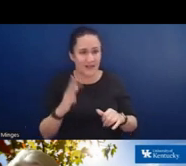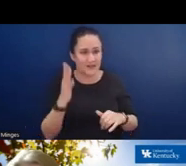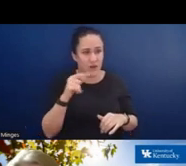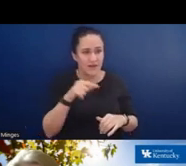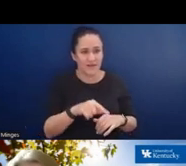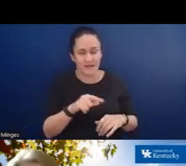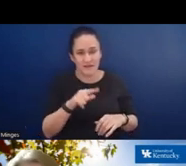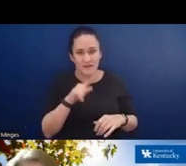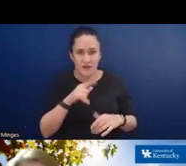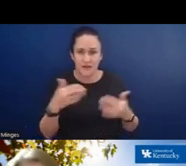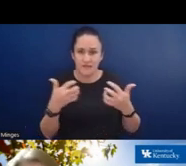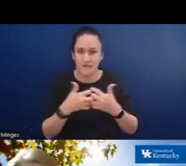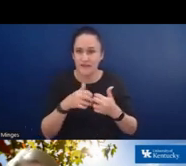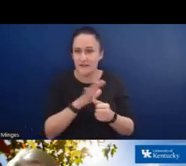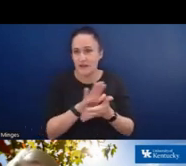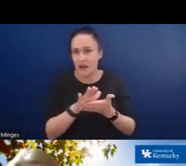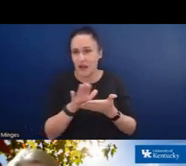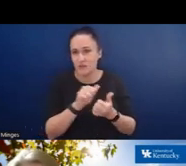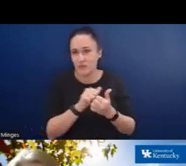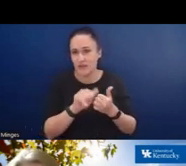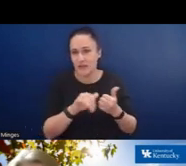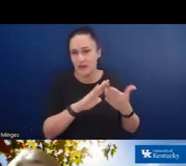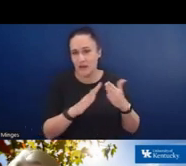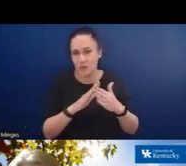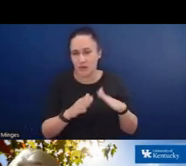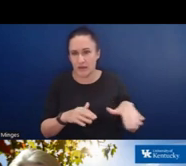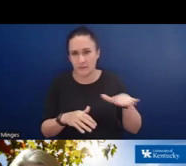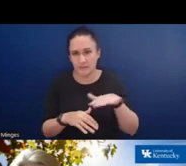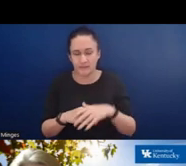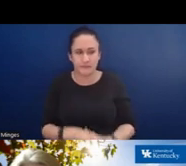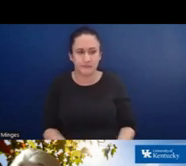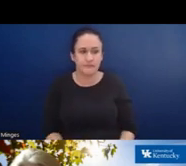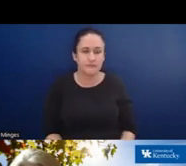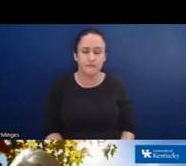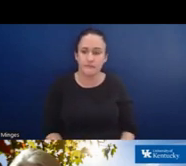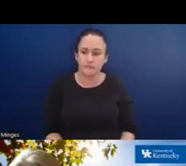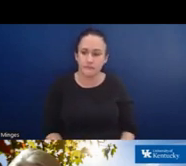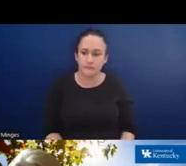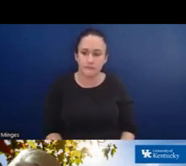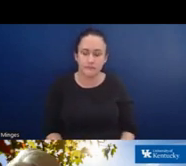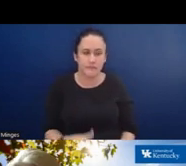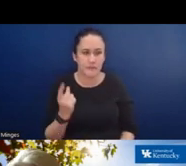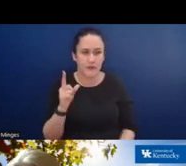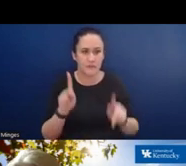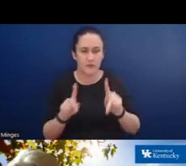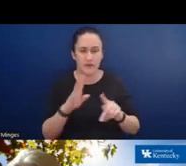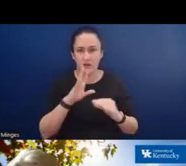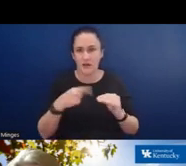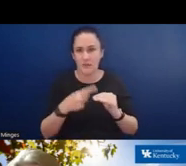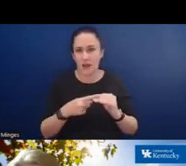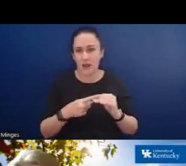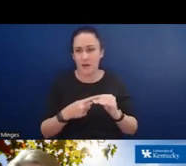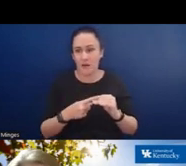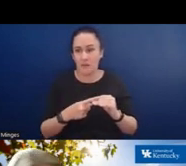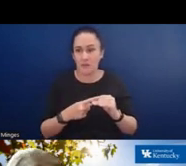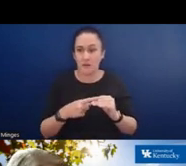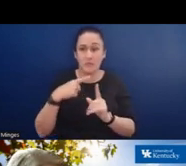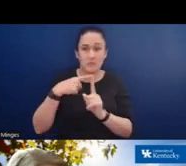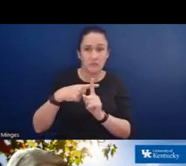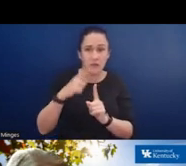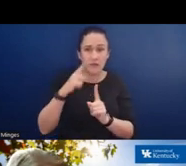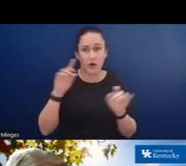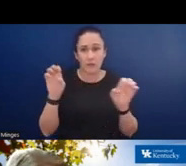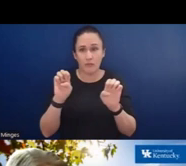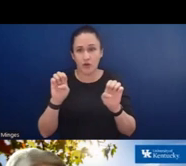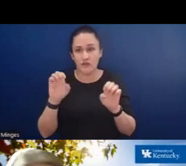lands nicely in the community. One of the people talked about the appeal of emergency contraception, and one